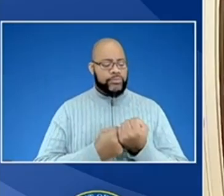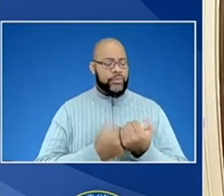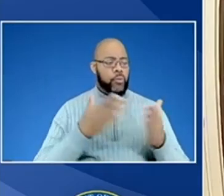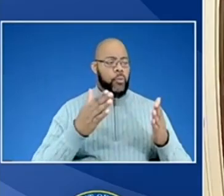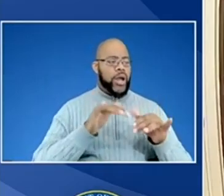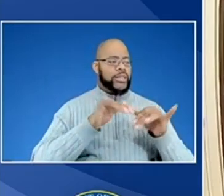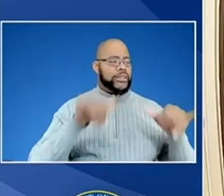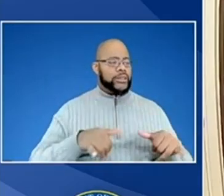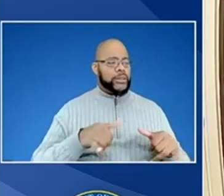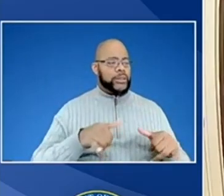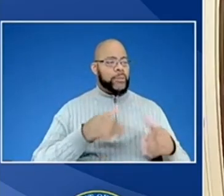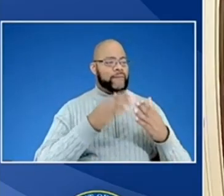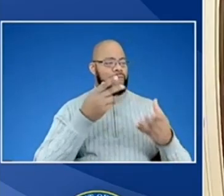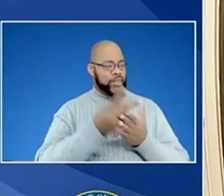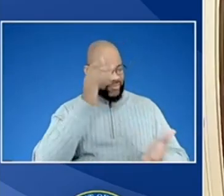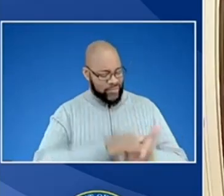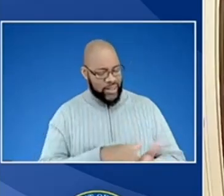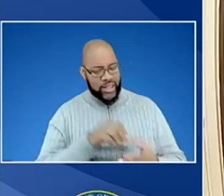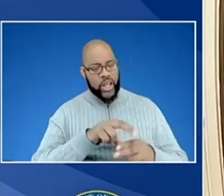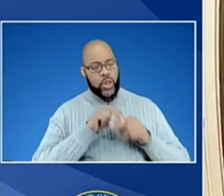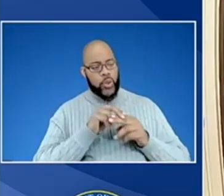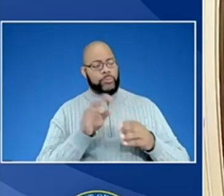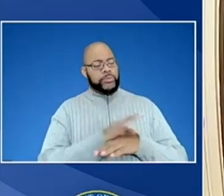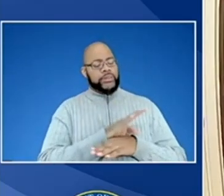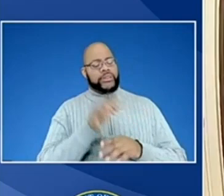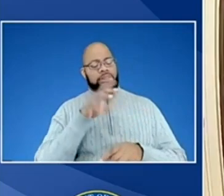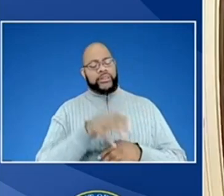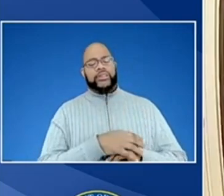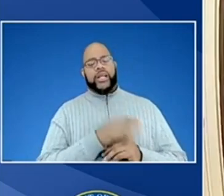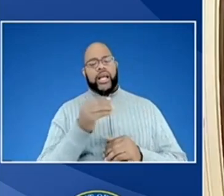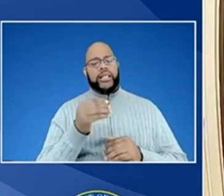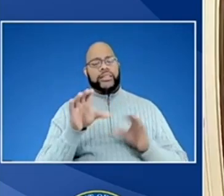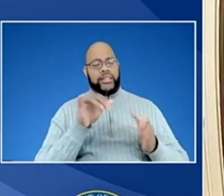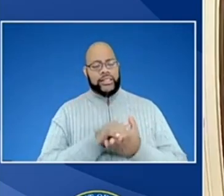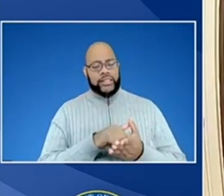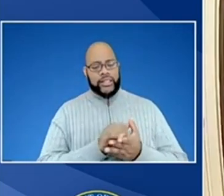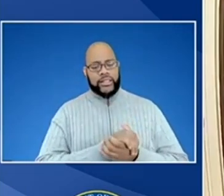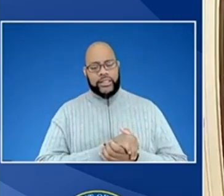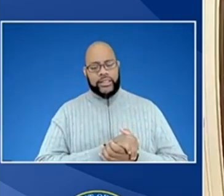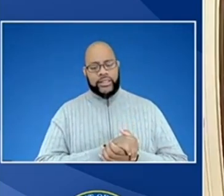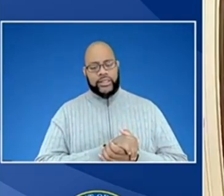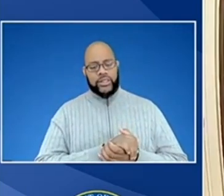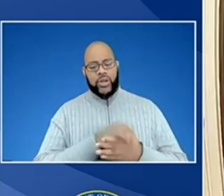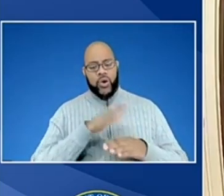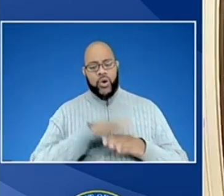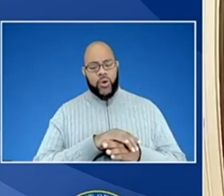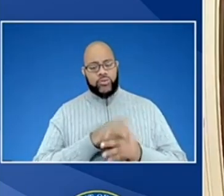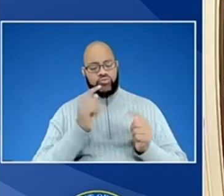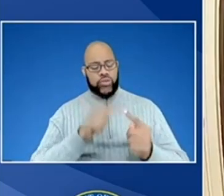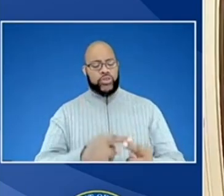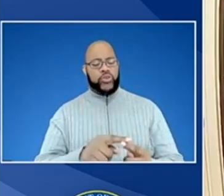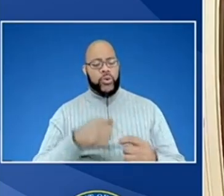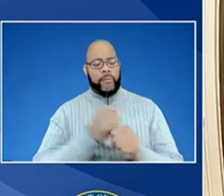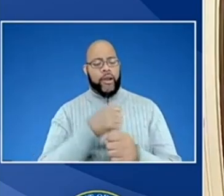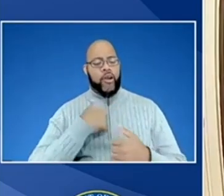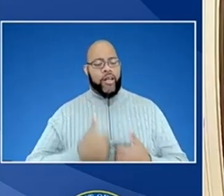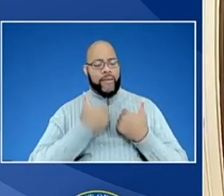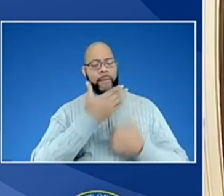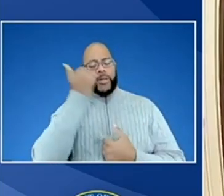failure within the loan industry. And they did this all just on a path towards trying to make their lives